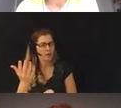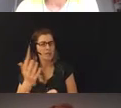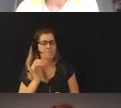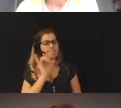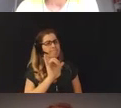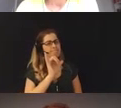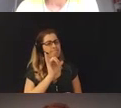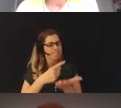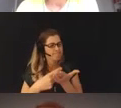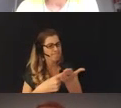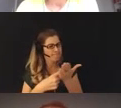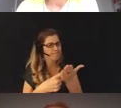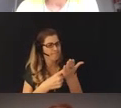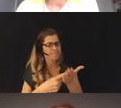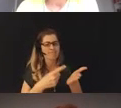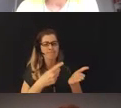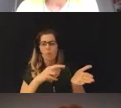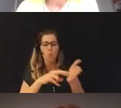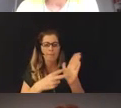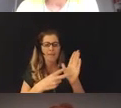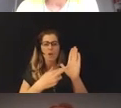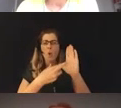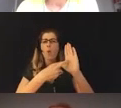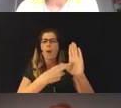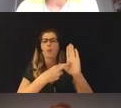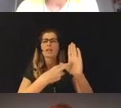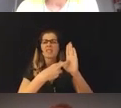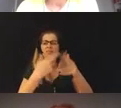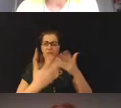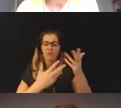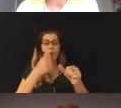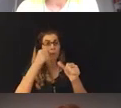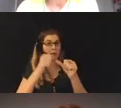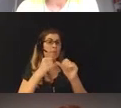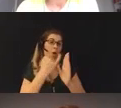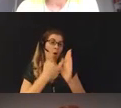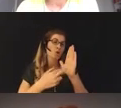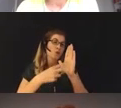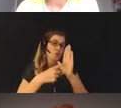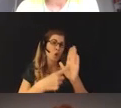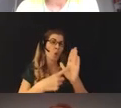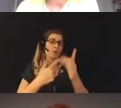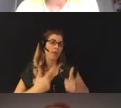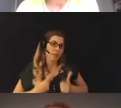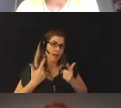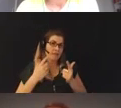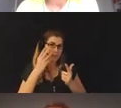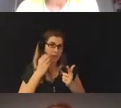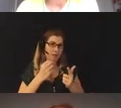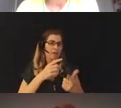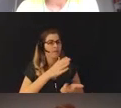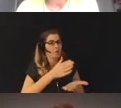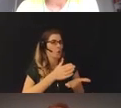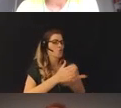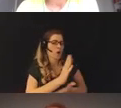about representation. And I think that that's important because art represents lived experiences, right? The right to create is an inalienable right.